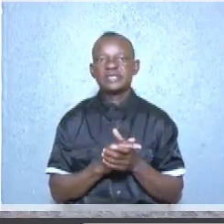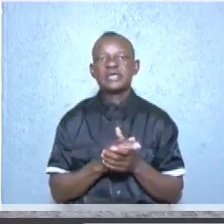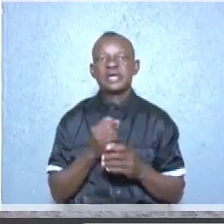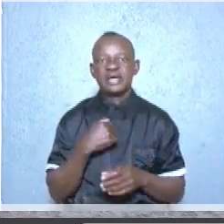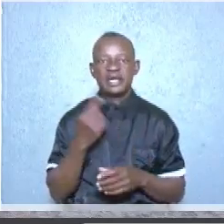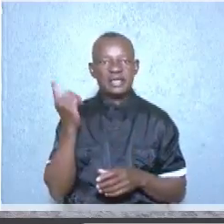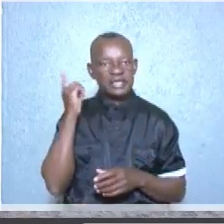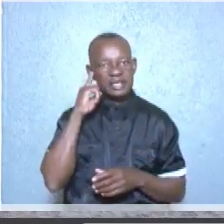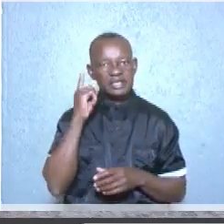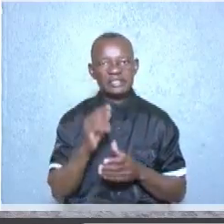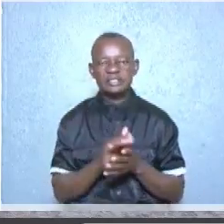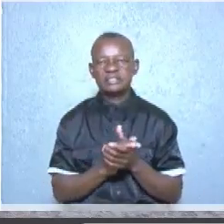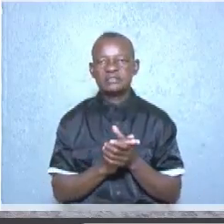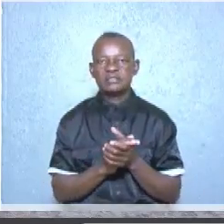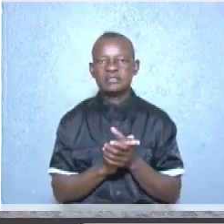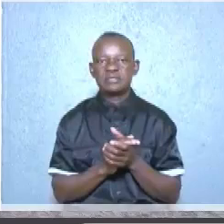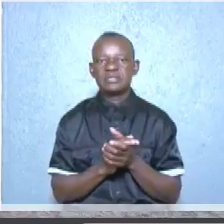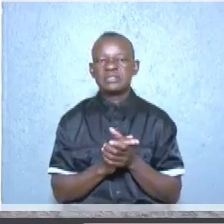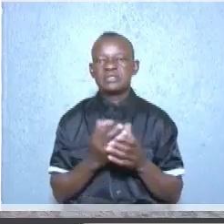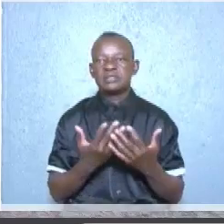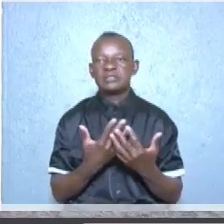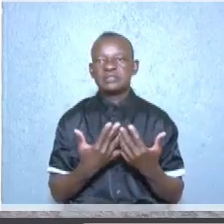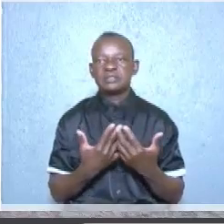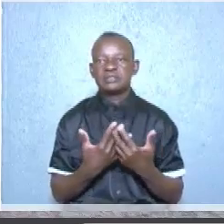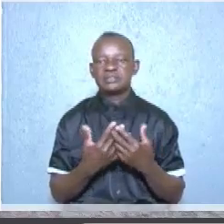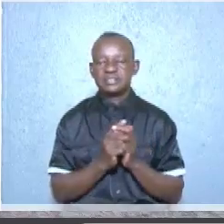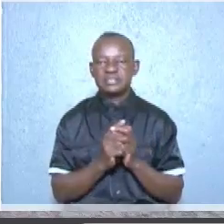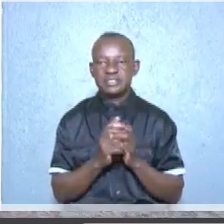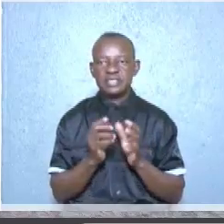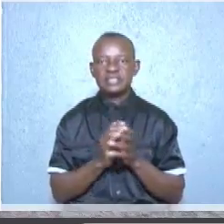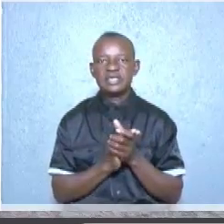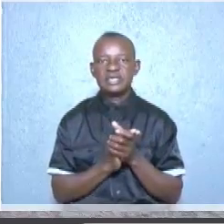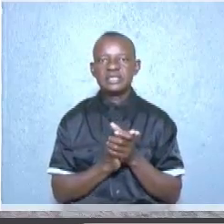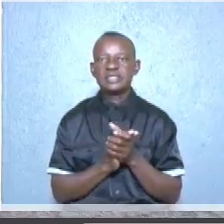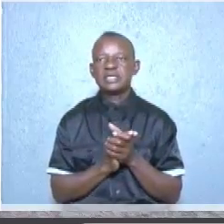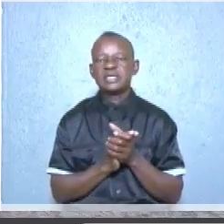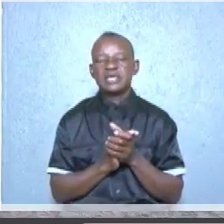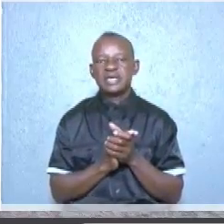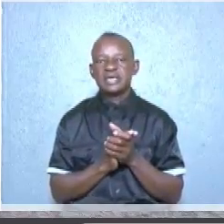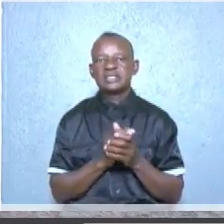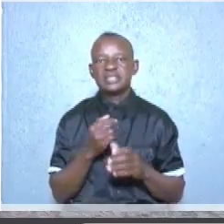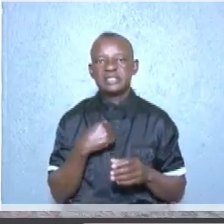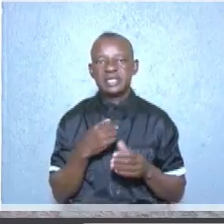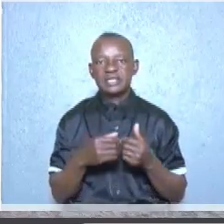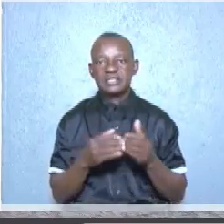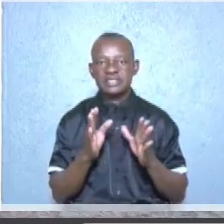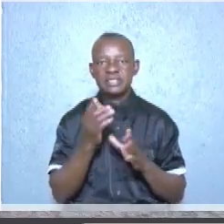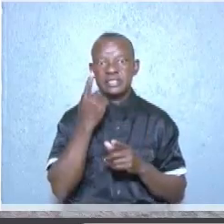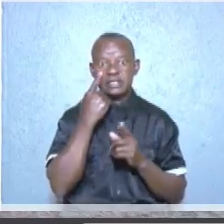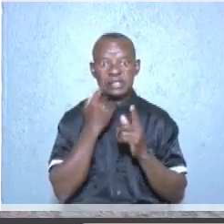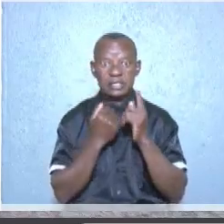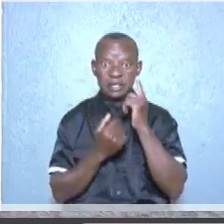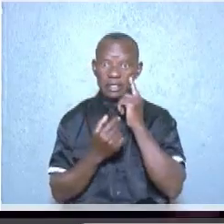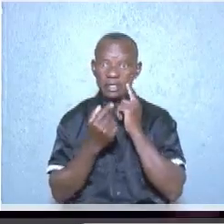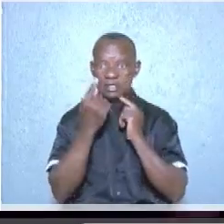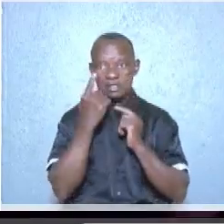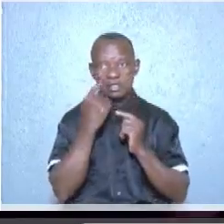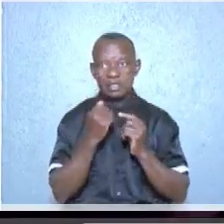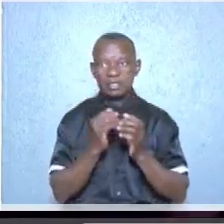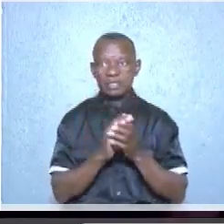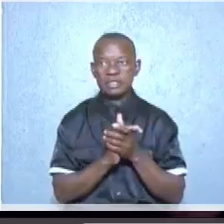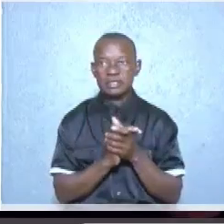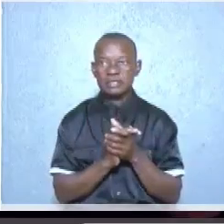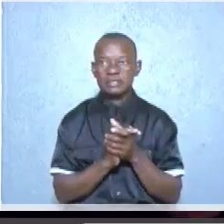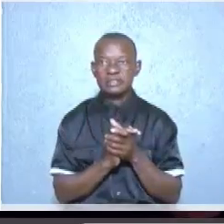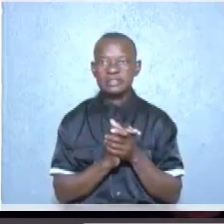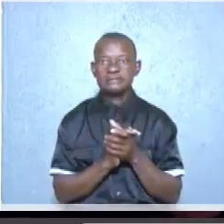was just a natural feeling and a natural reaction. So I cried and I called my husband and I shared the news